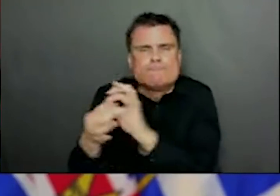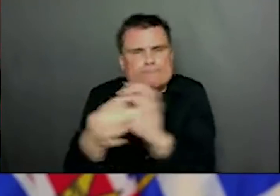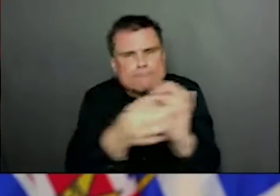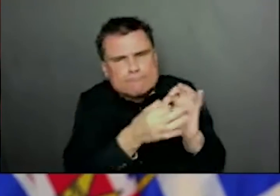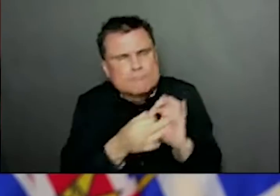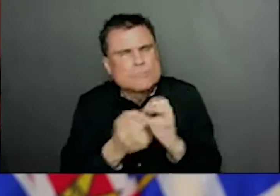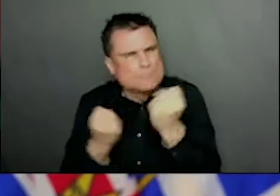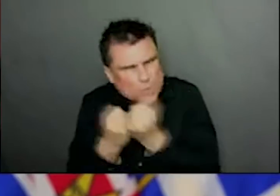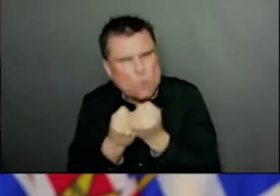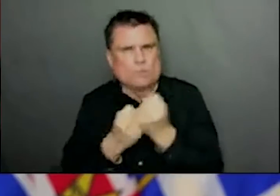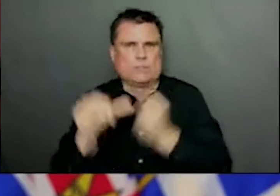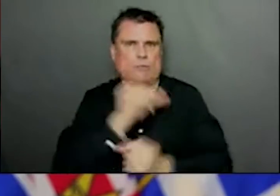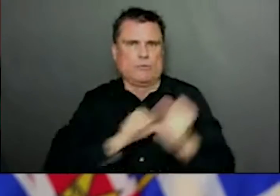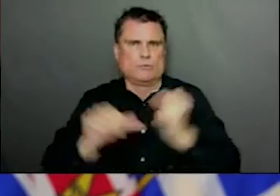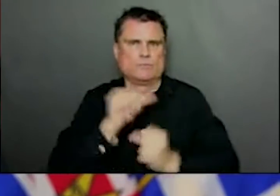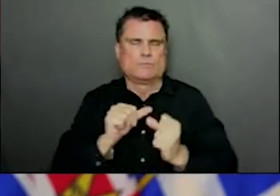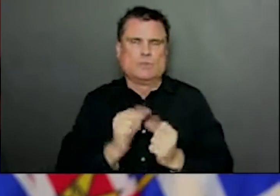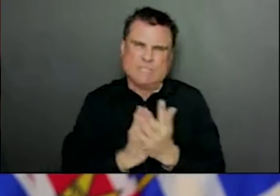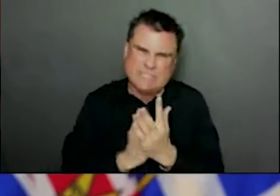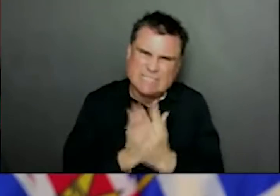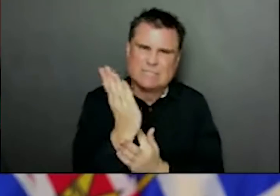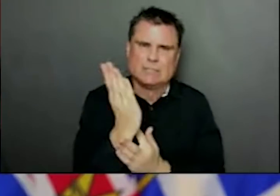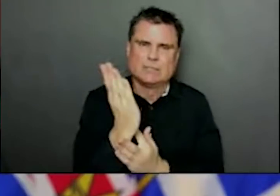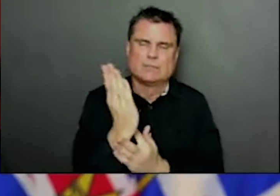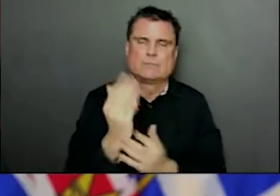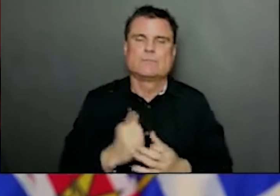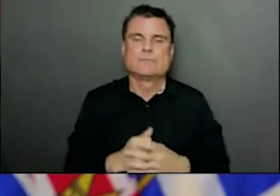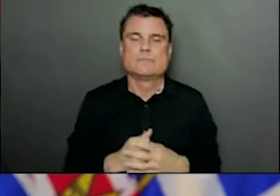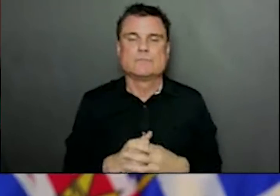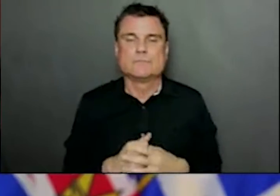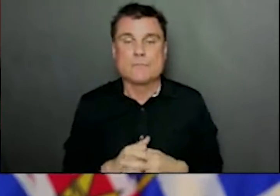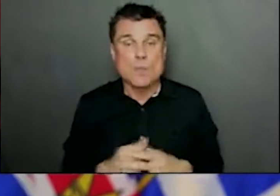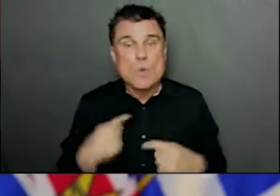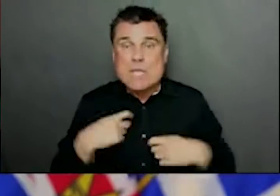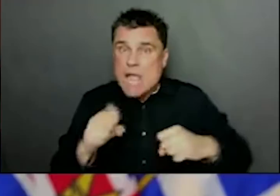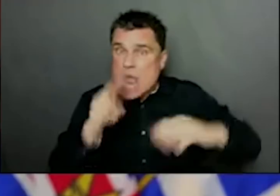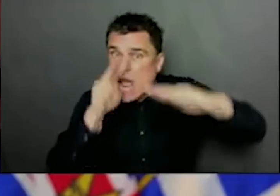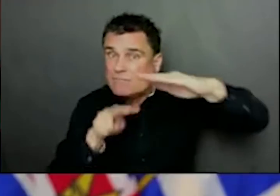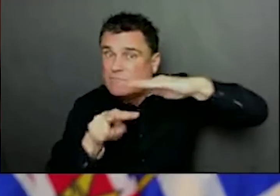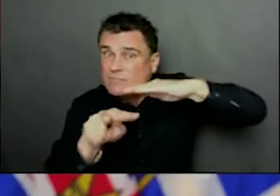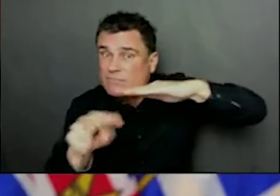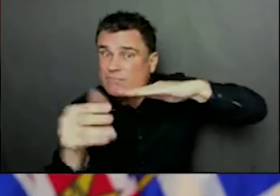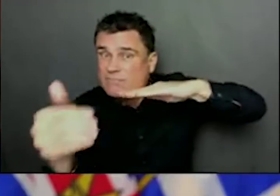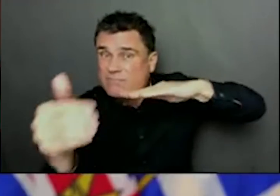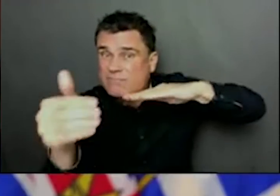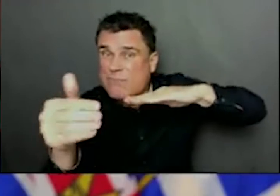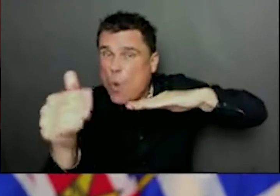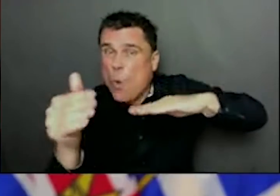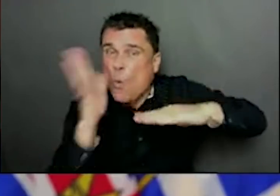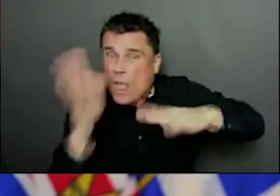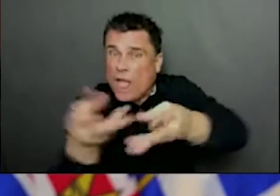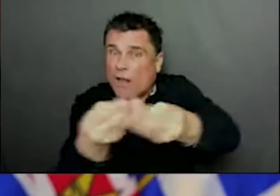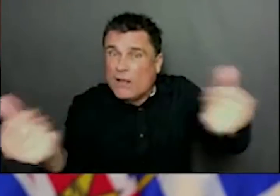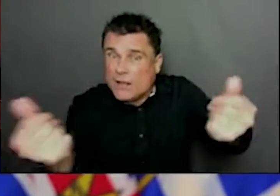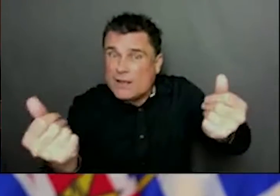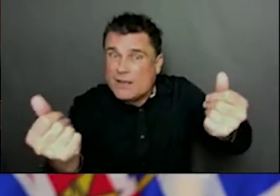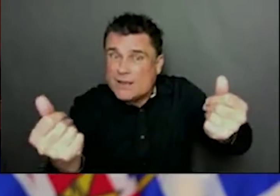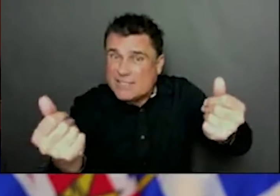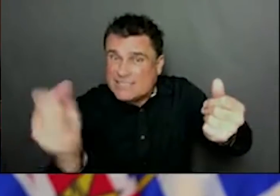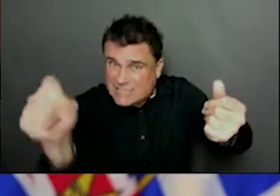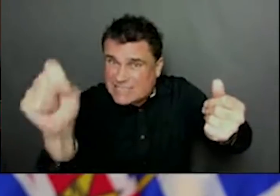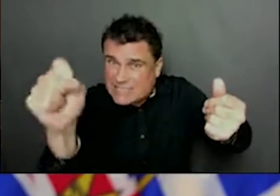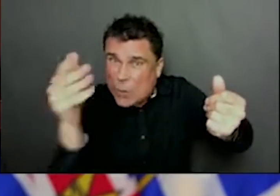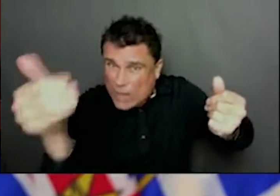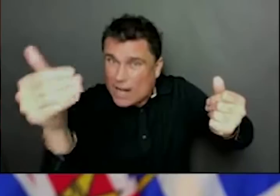forward to that end that is in sight, and it is in sight. But we must act now to get there